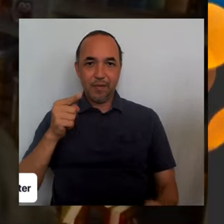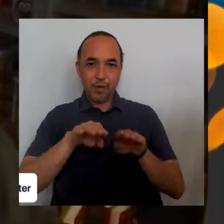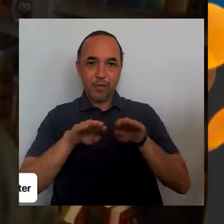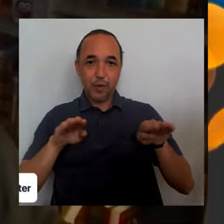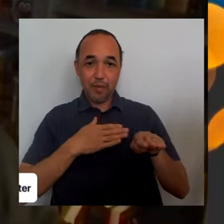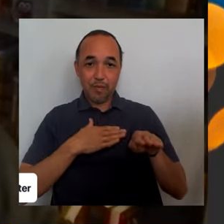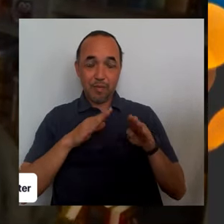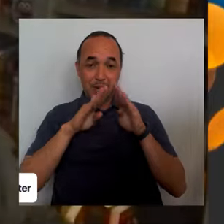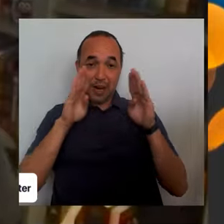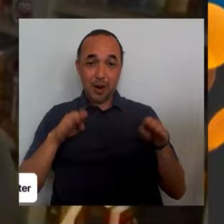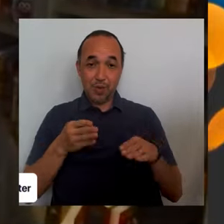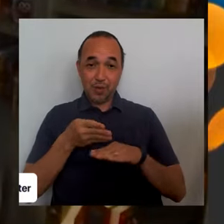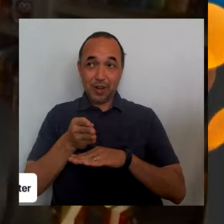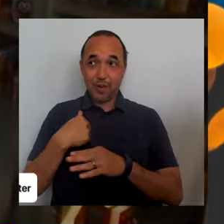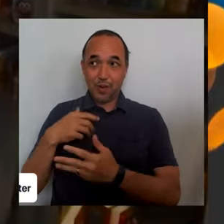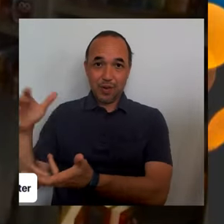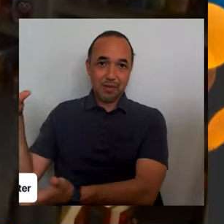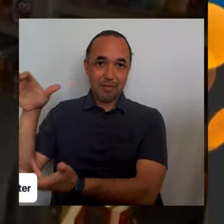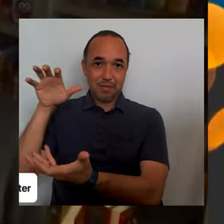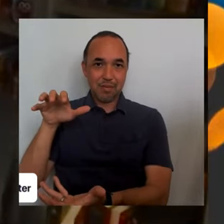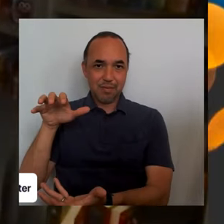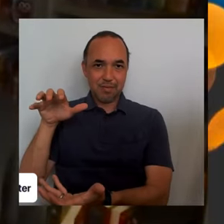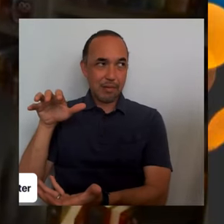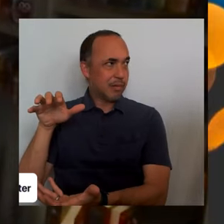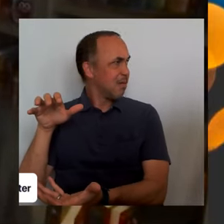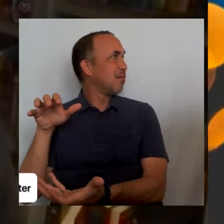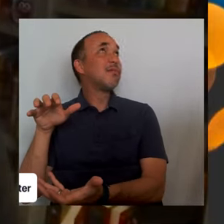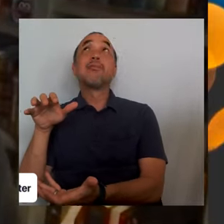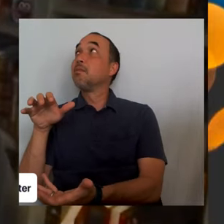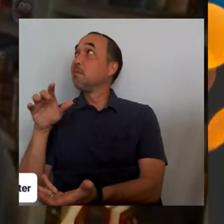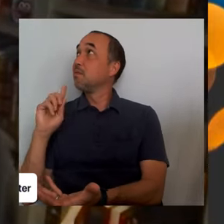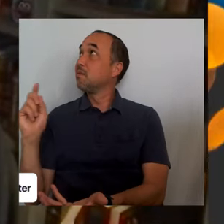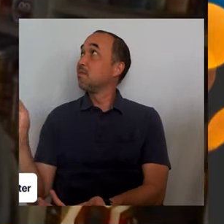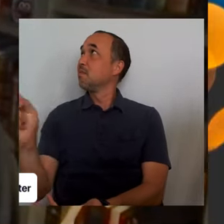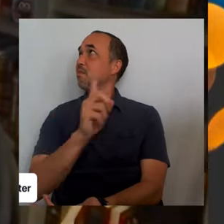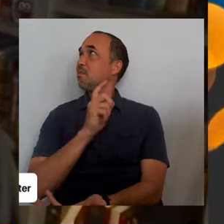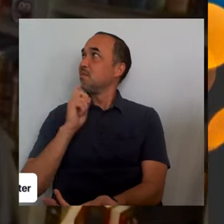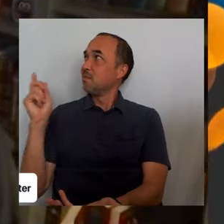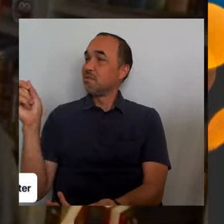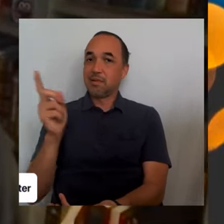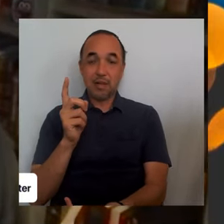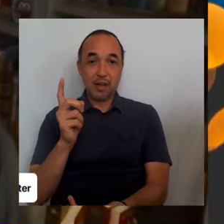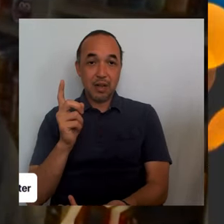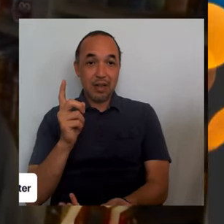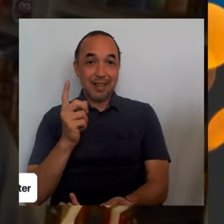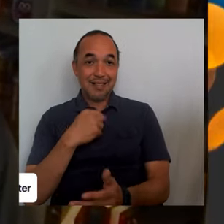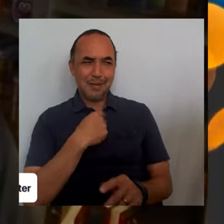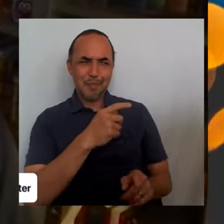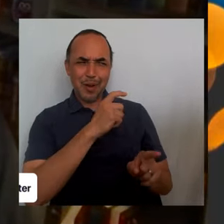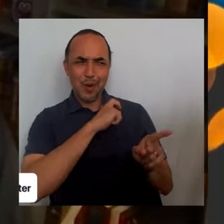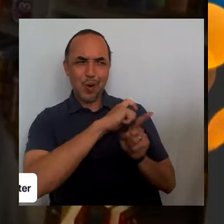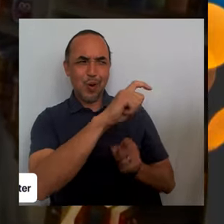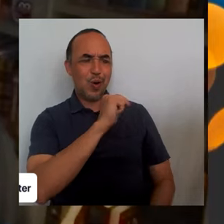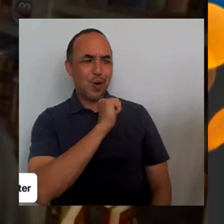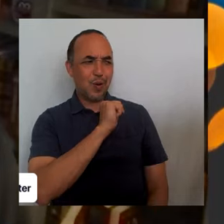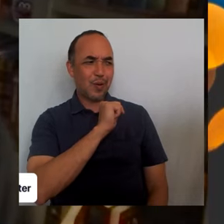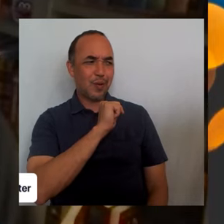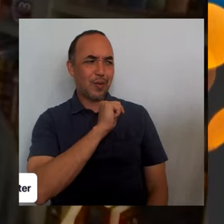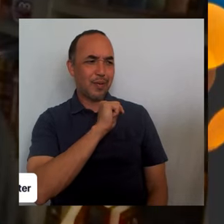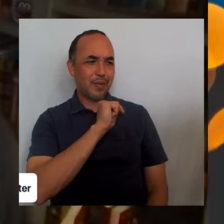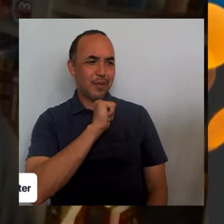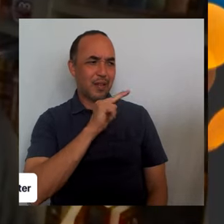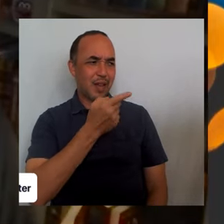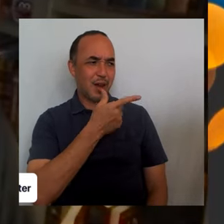that. And I do remember I called Tango one day, or I told him, and I was